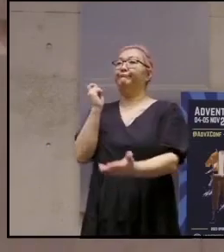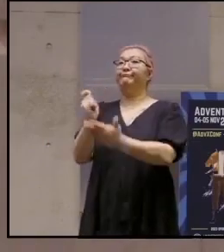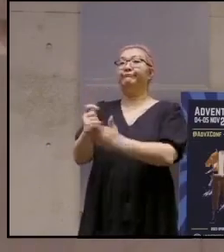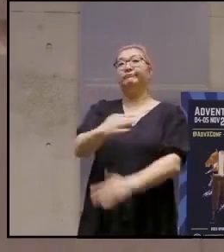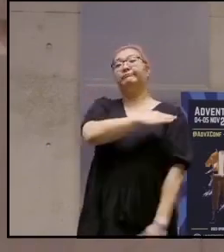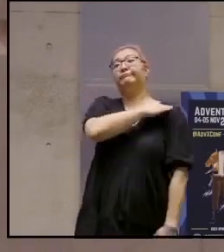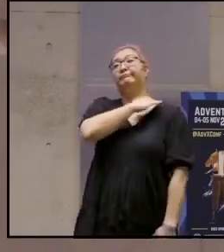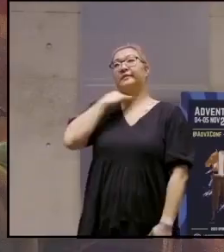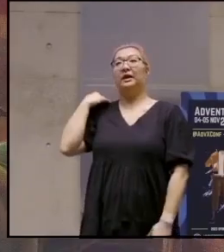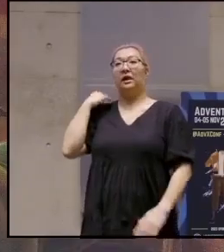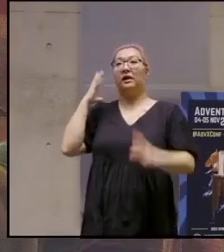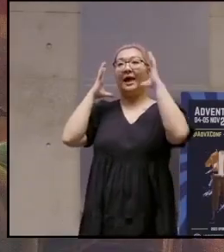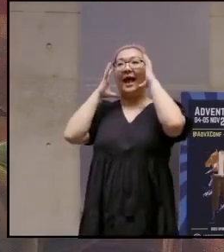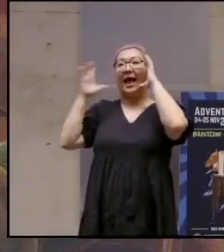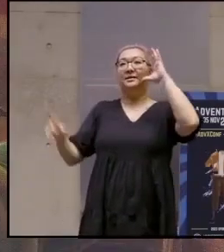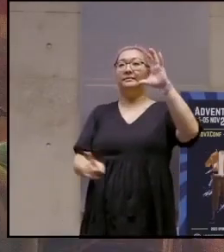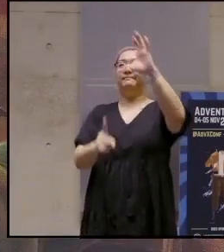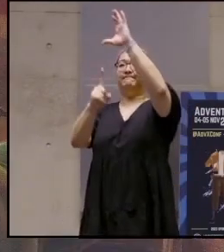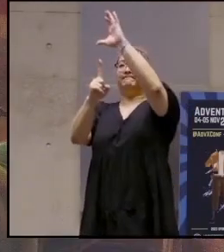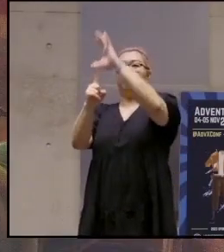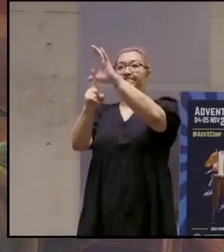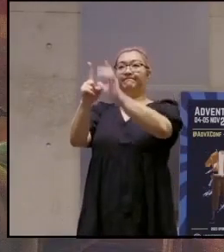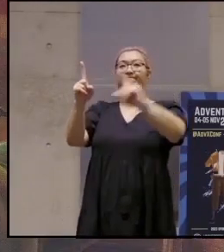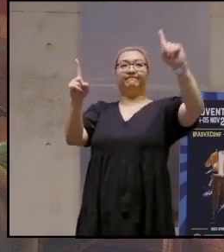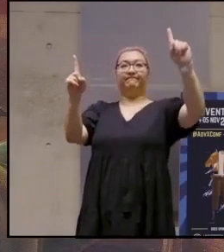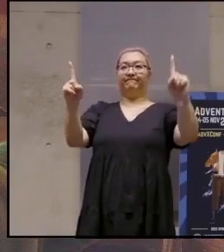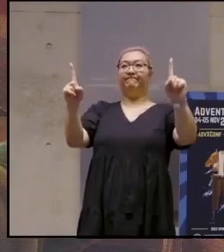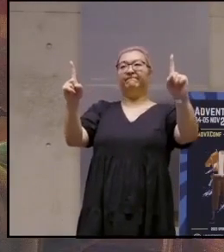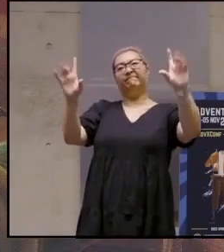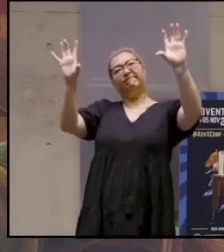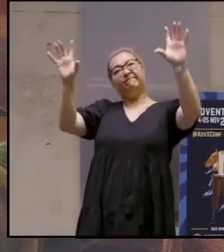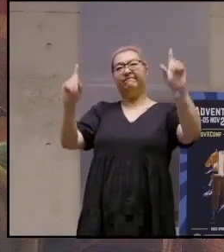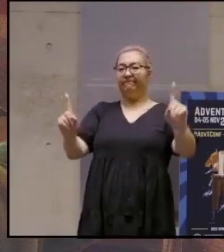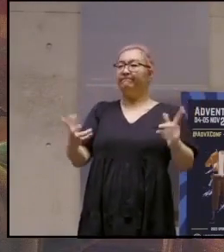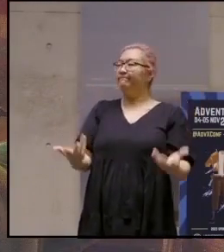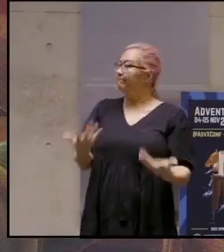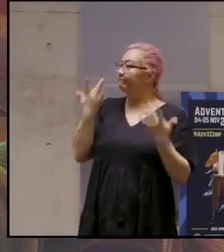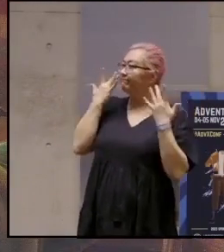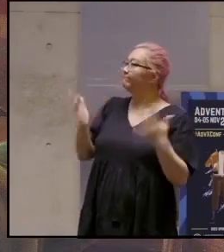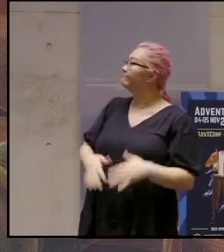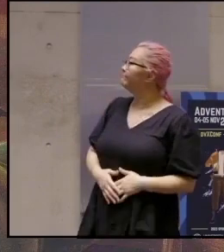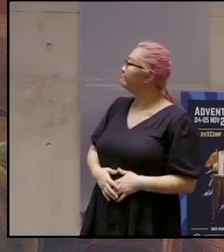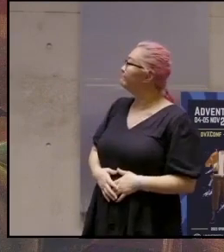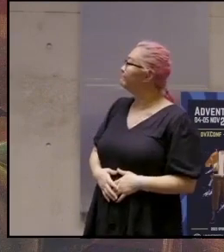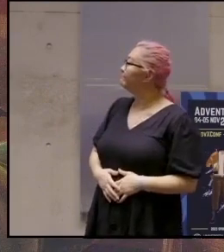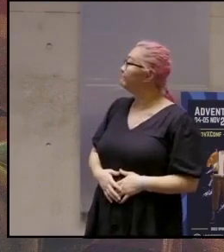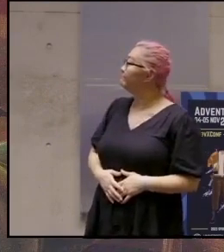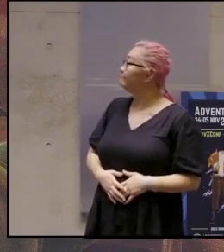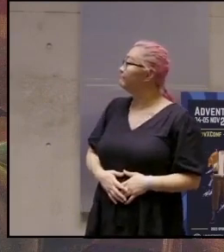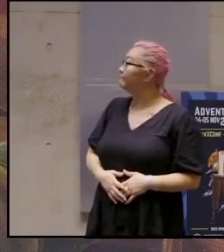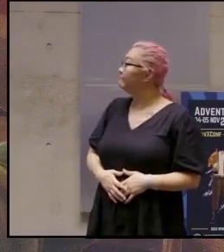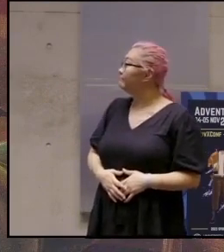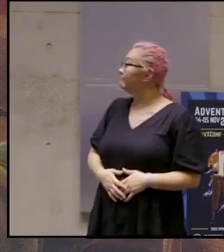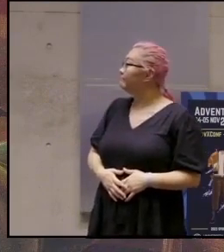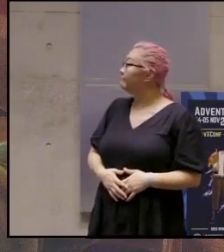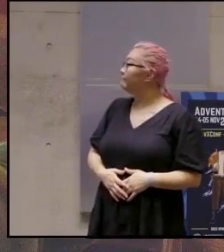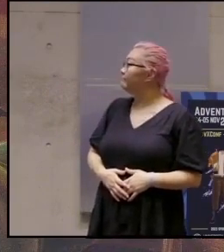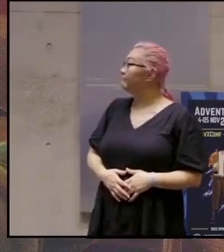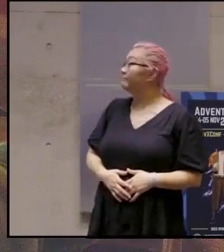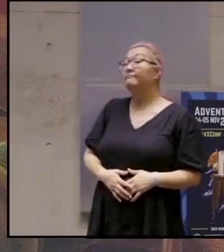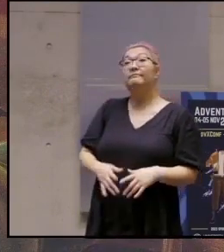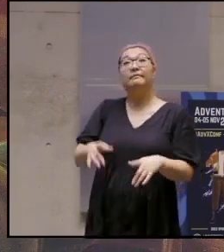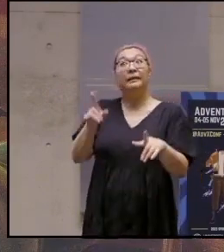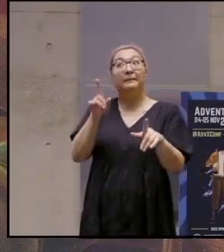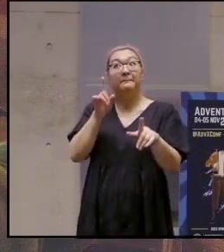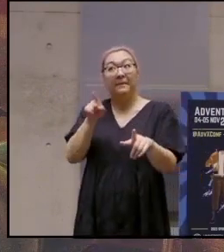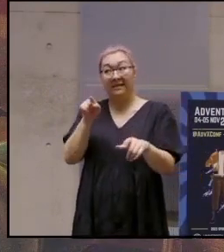they had attacked together. Okay, heavy stuff, right? But do you see how extraordinary this very